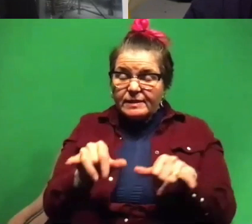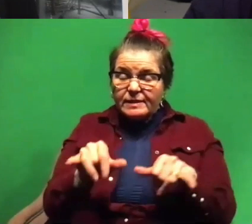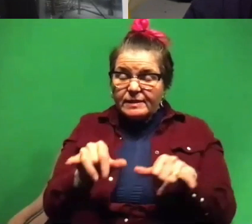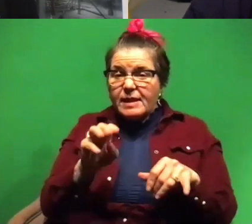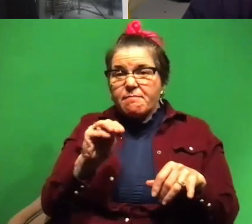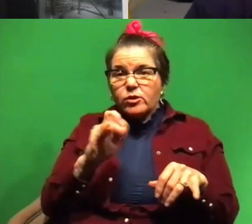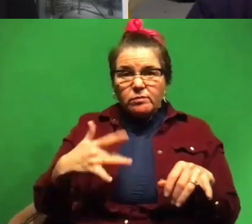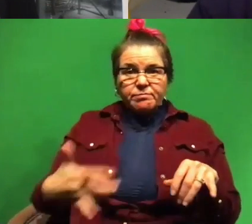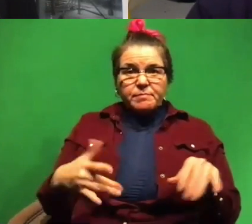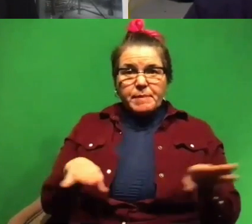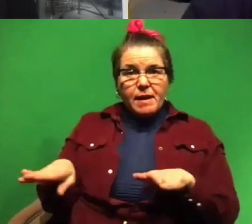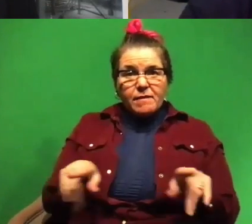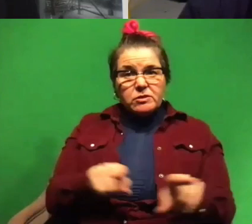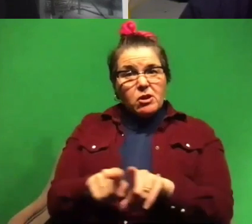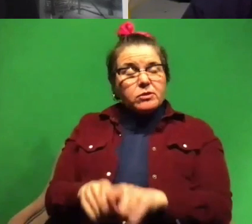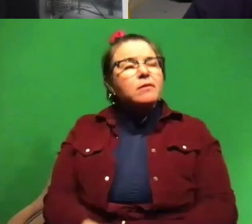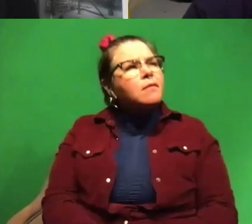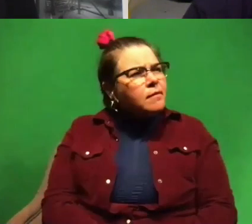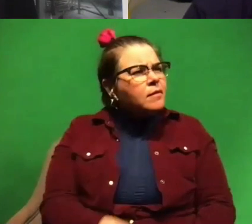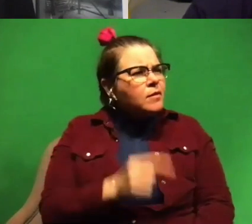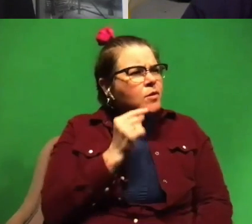as well. That's super cool.